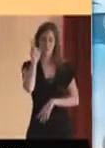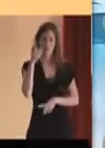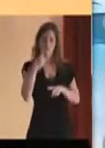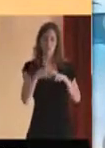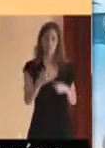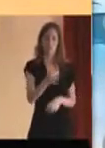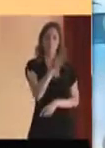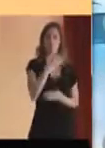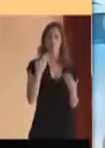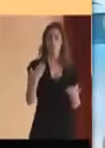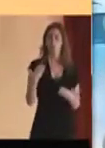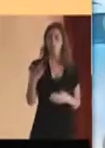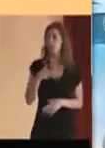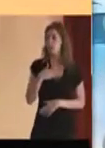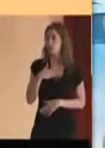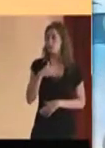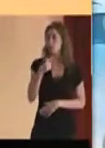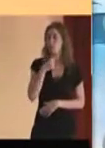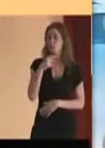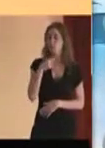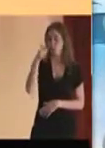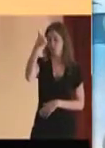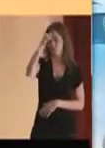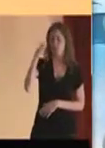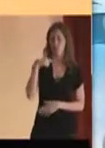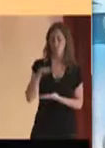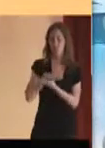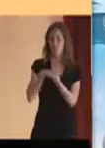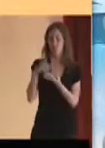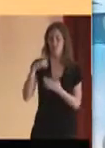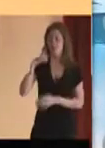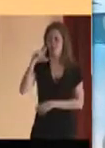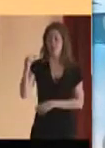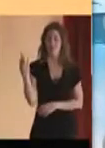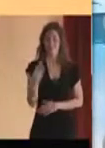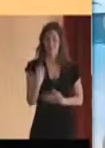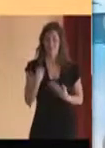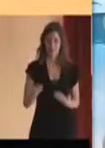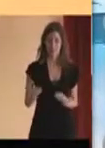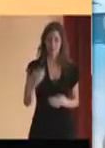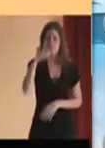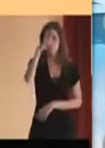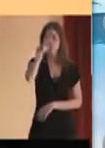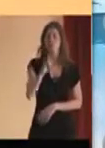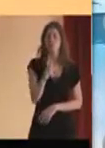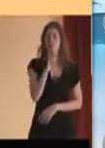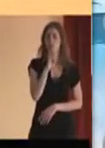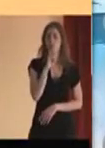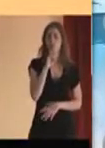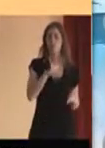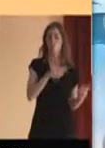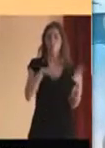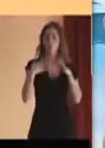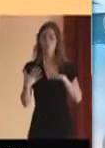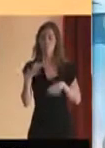translate all this into sounds. Well, this is what I wanted to discuss with him, but unfortunately he had to go out. I don't